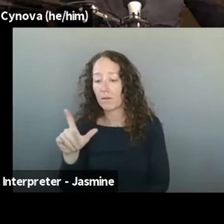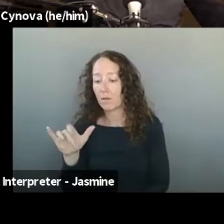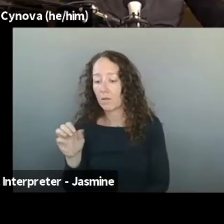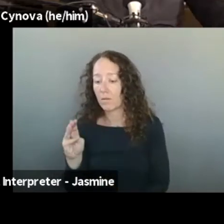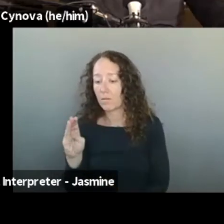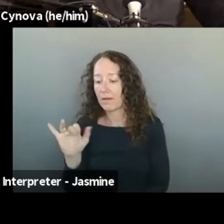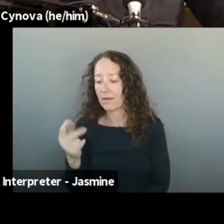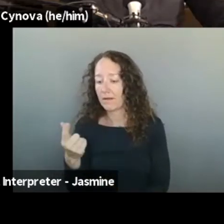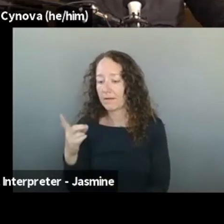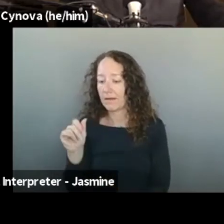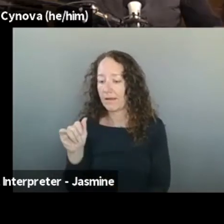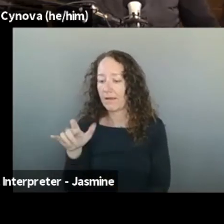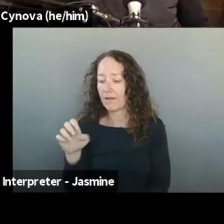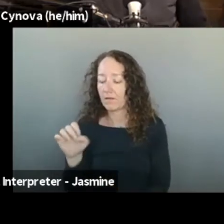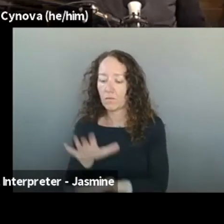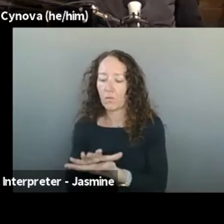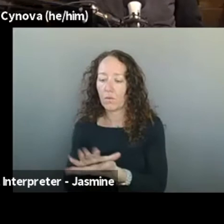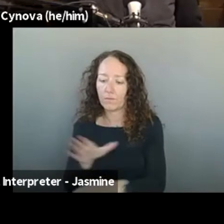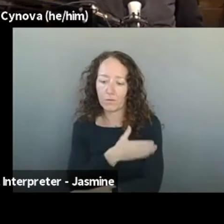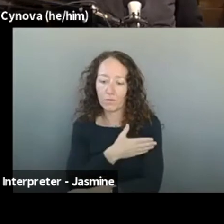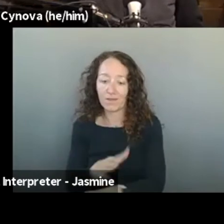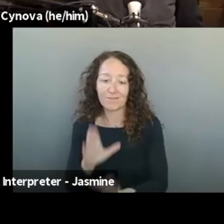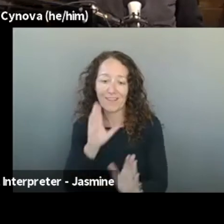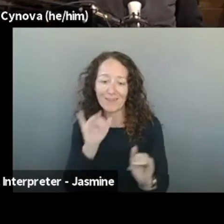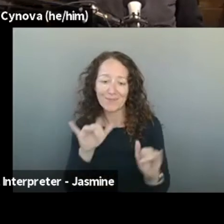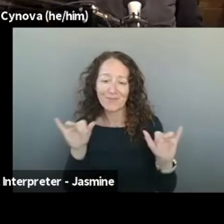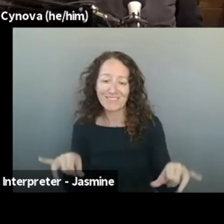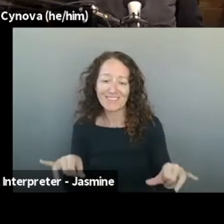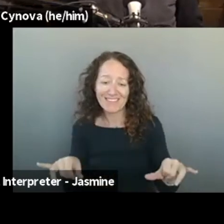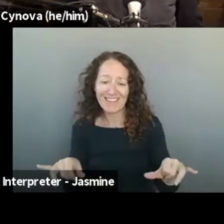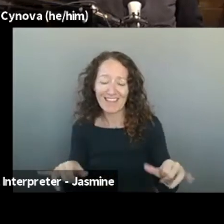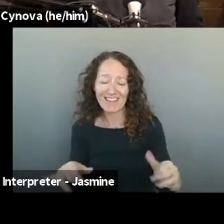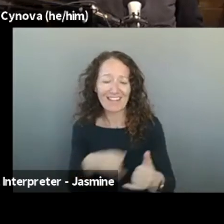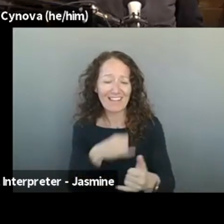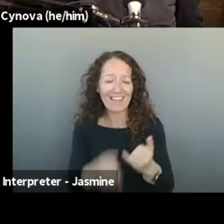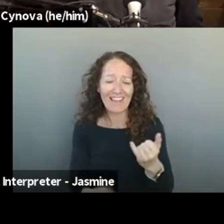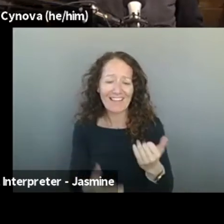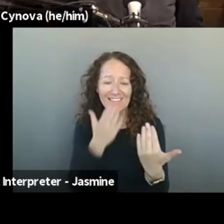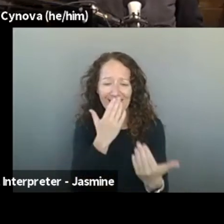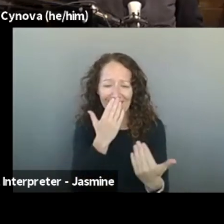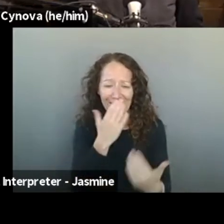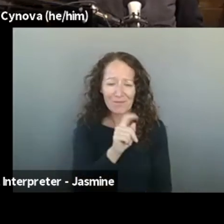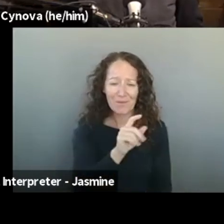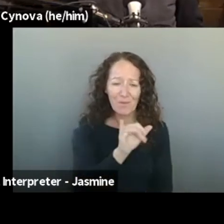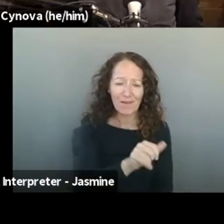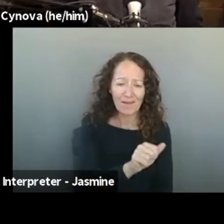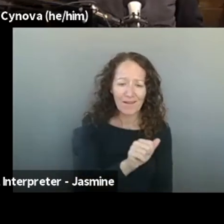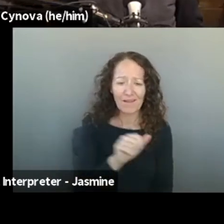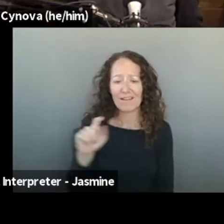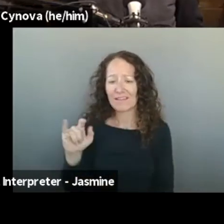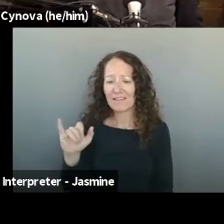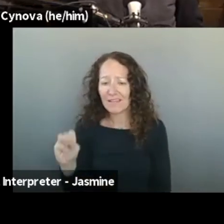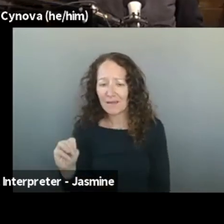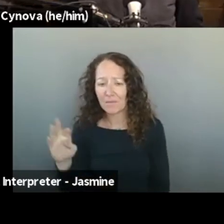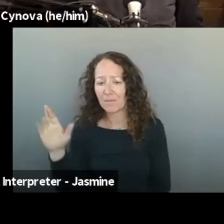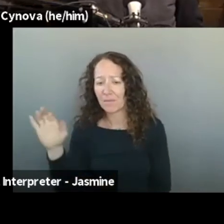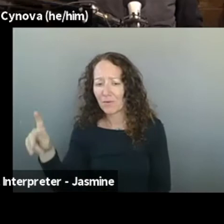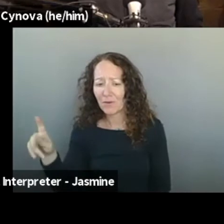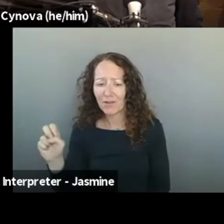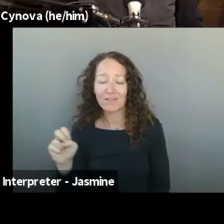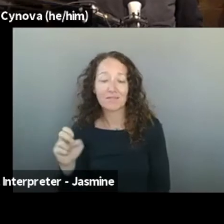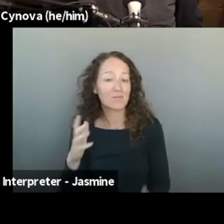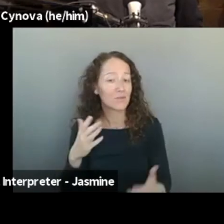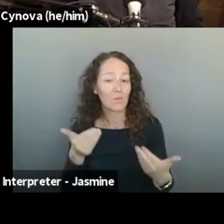us. And one last time, I'm going to say thank you so much, Toya, Tim, and Brooke. You are, of course, welcome to stay for the